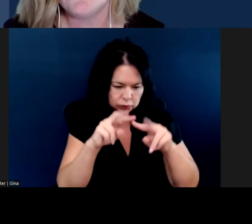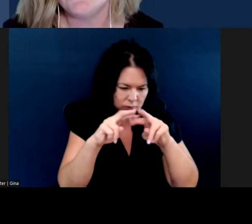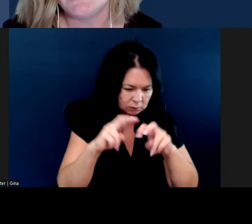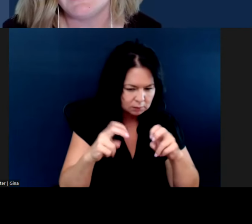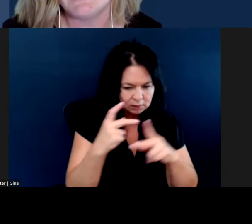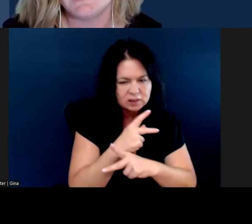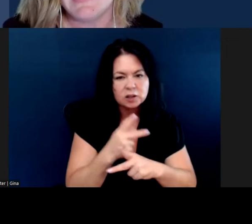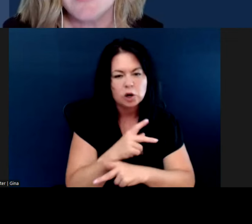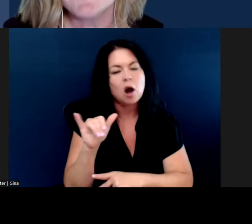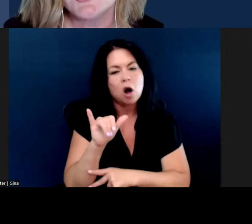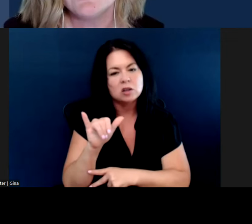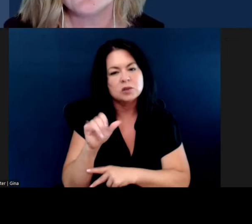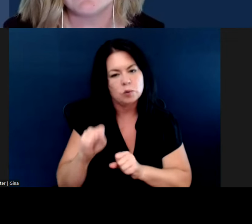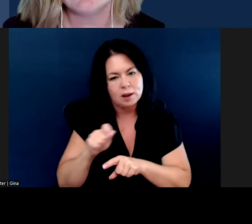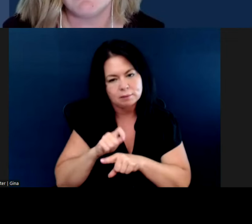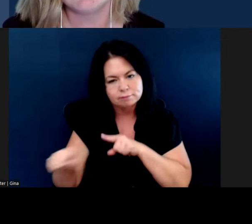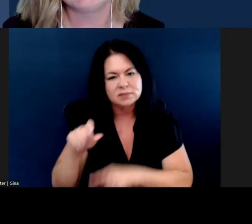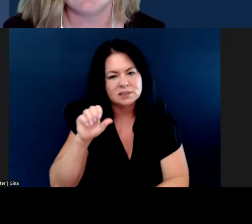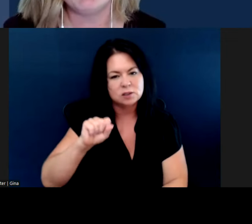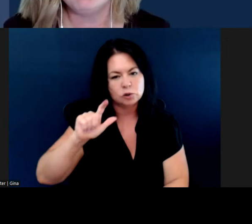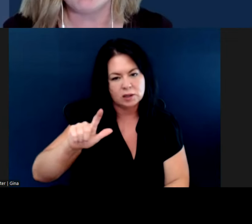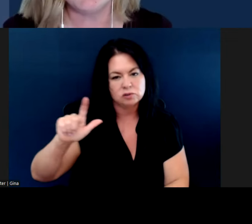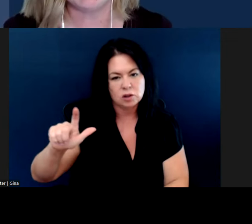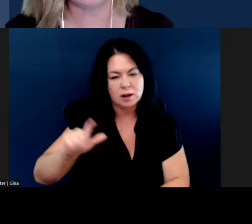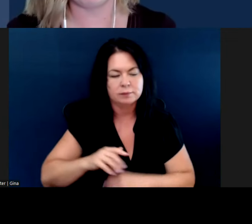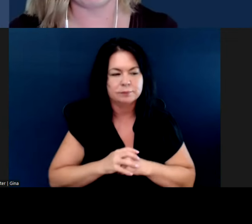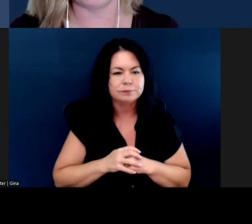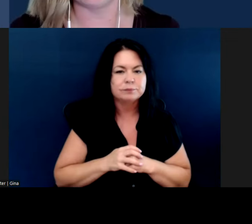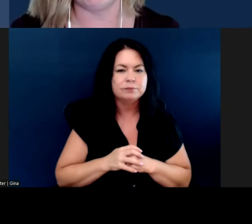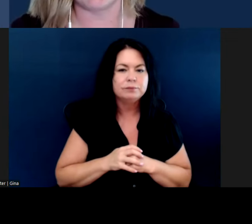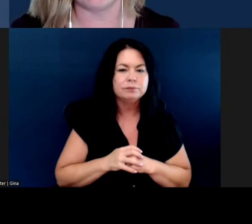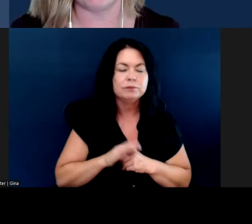So after your drug costs, if it reaches